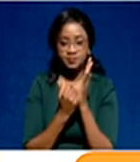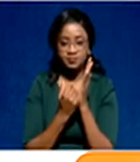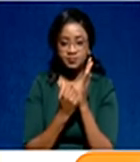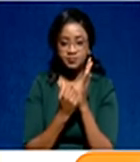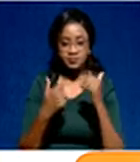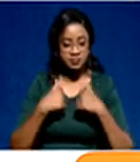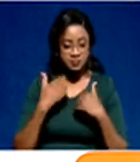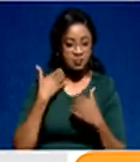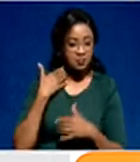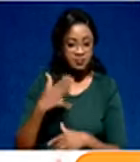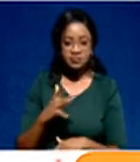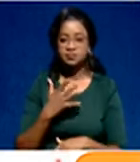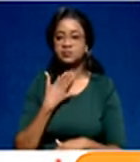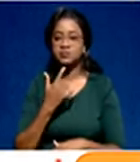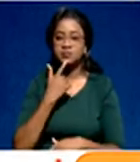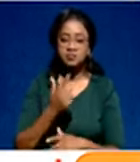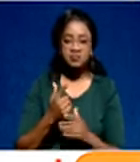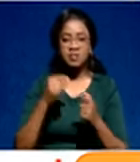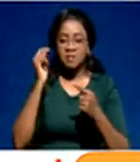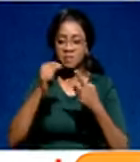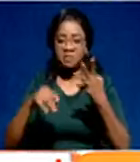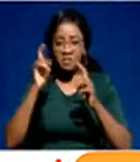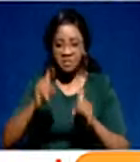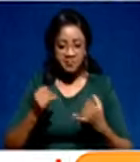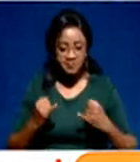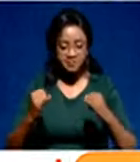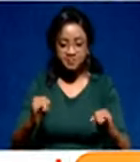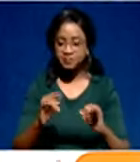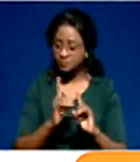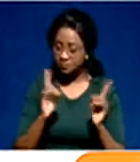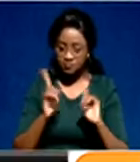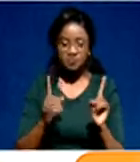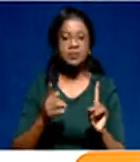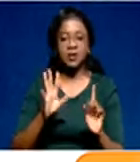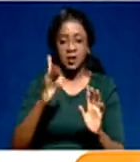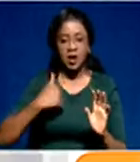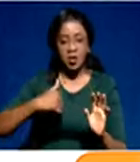I don't want to say by whatever means possible. I have just said we will implement.